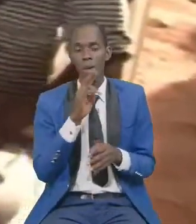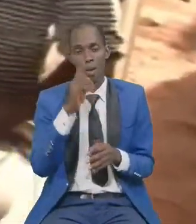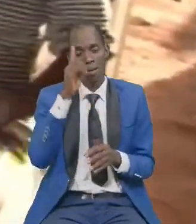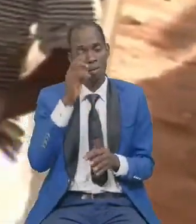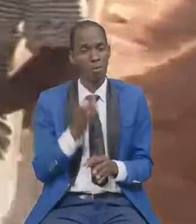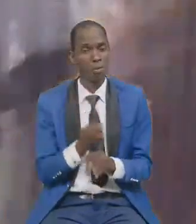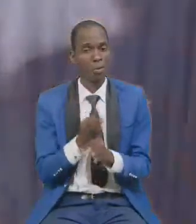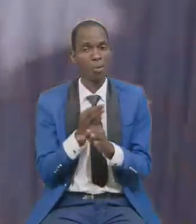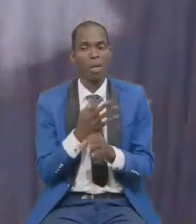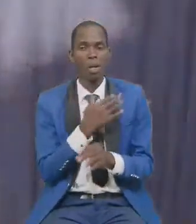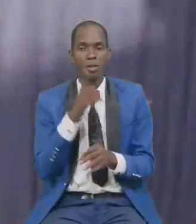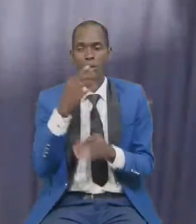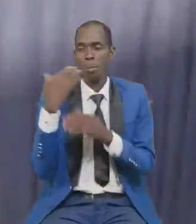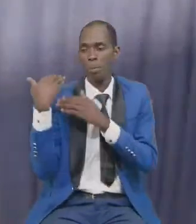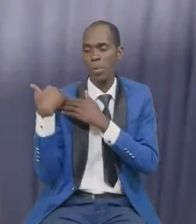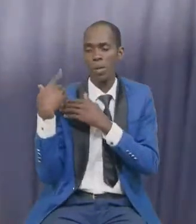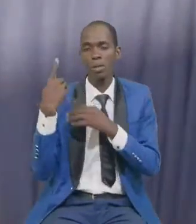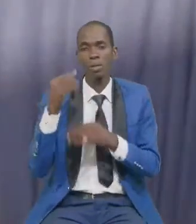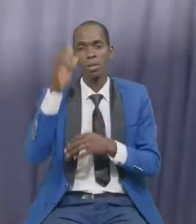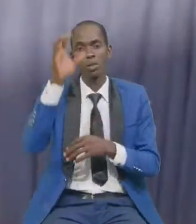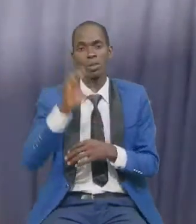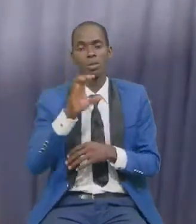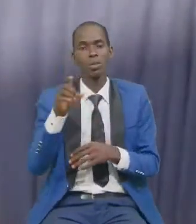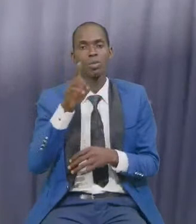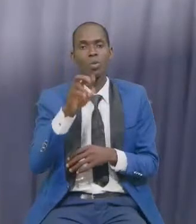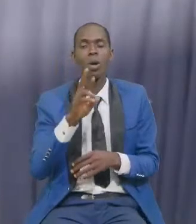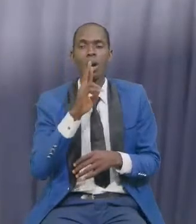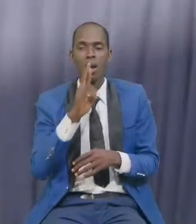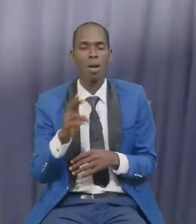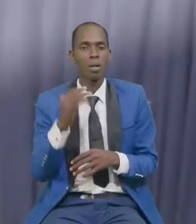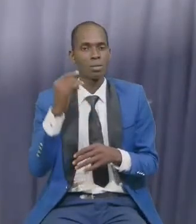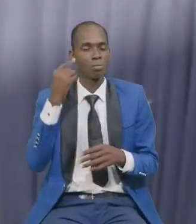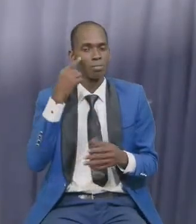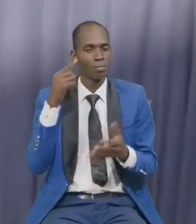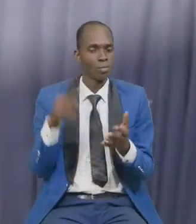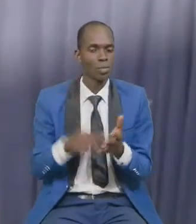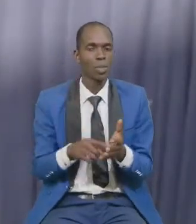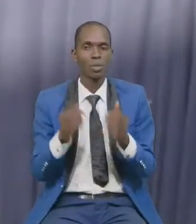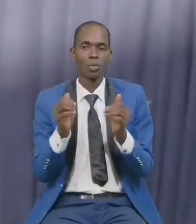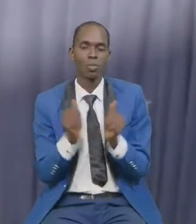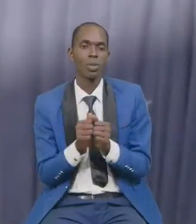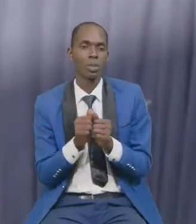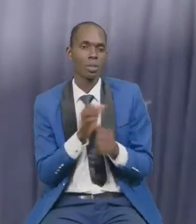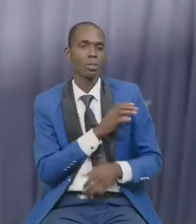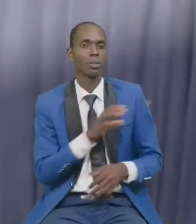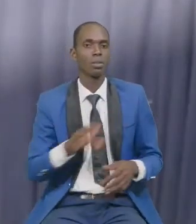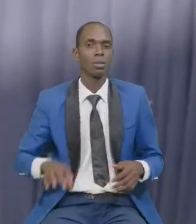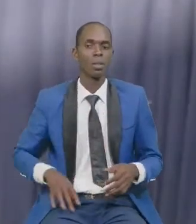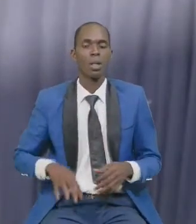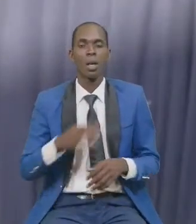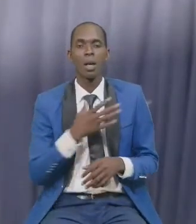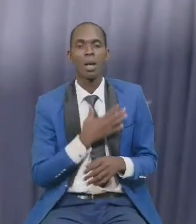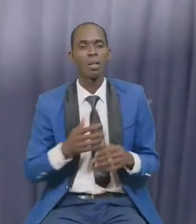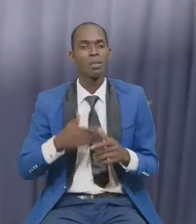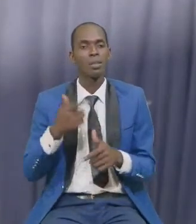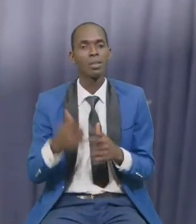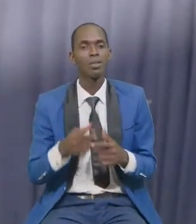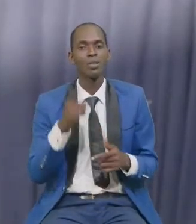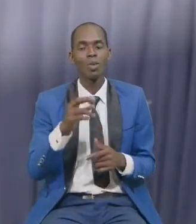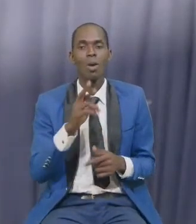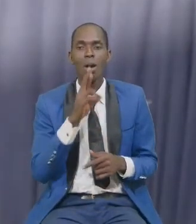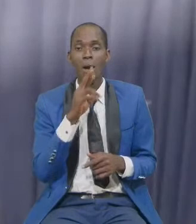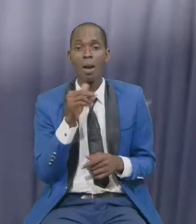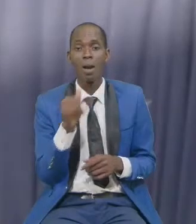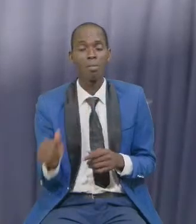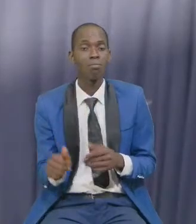and you carry the cross, you identify with Christ, and then you are a terror to